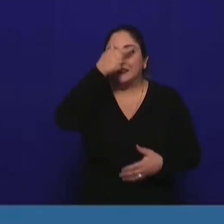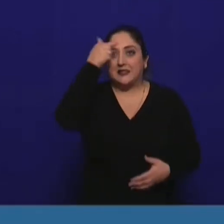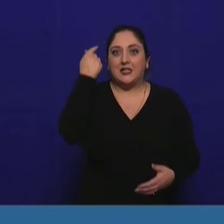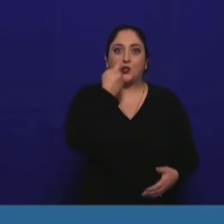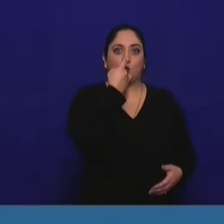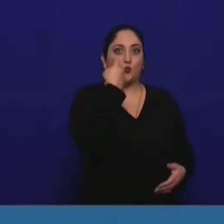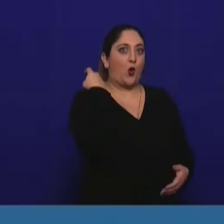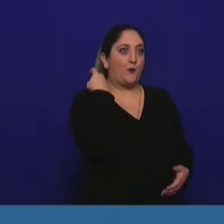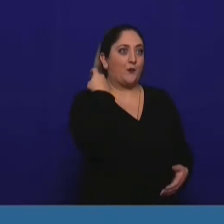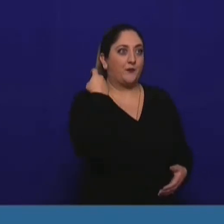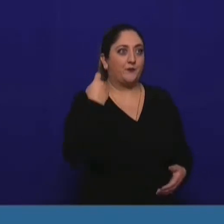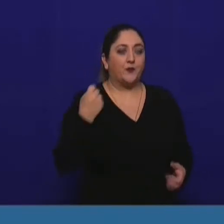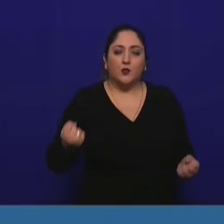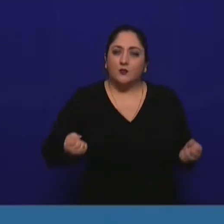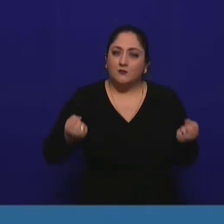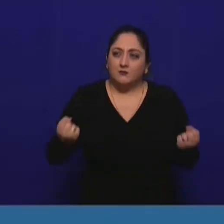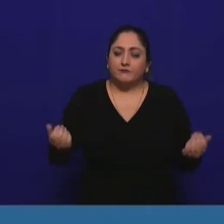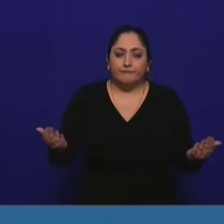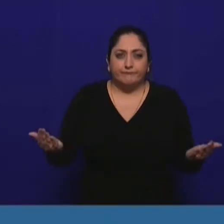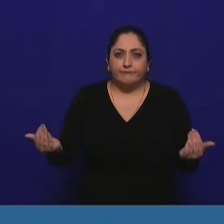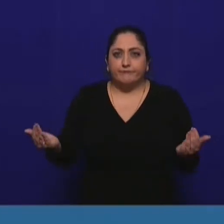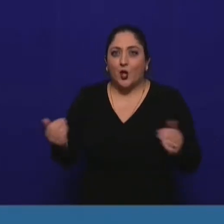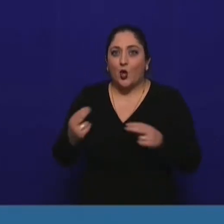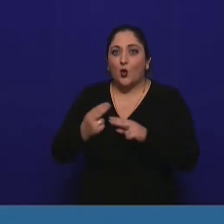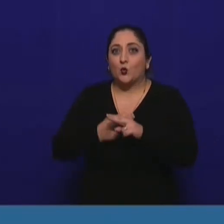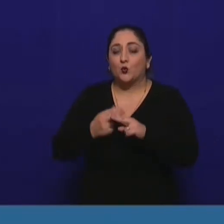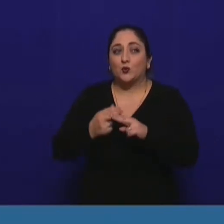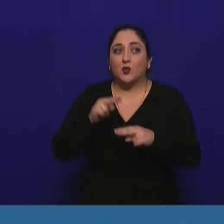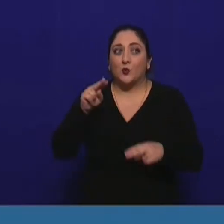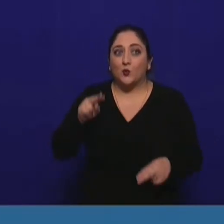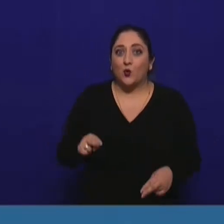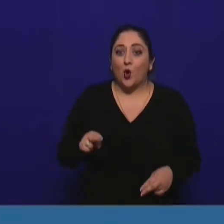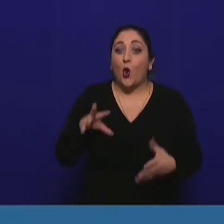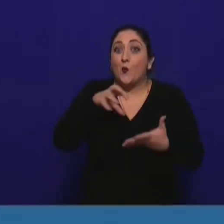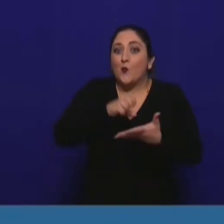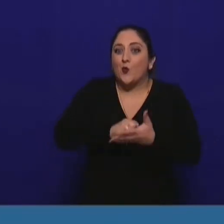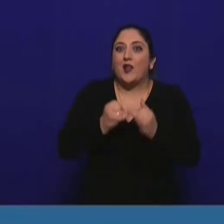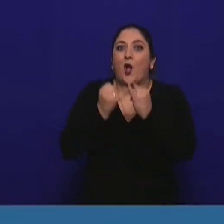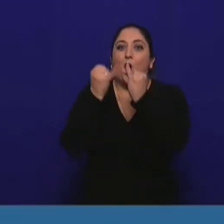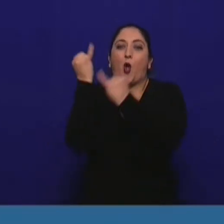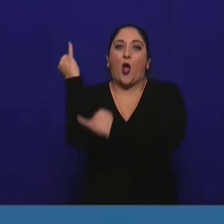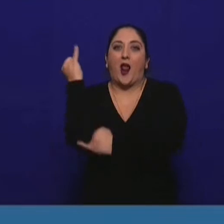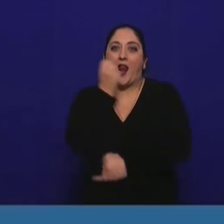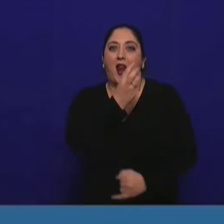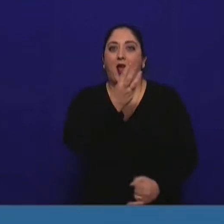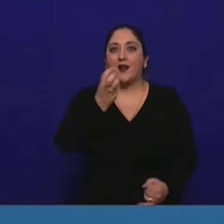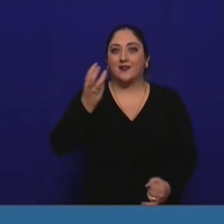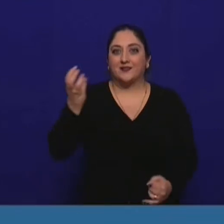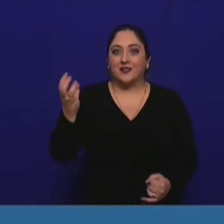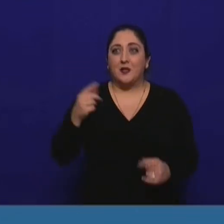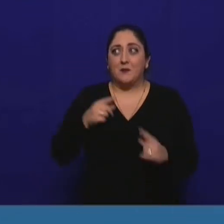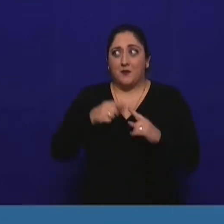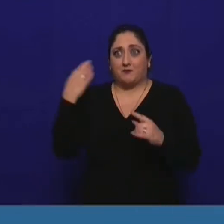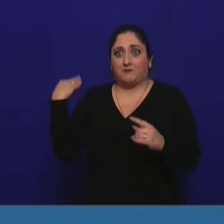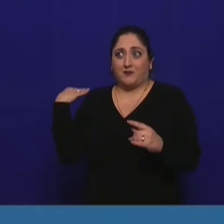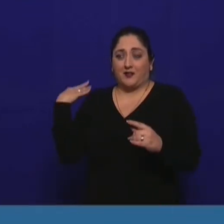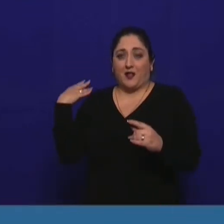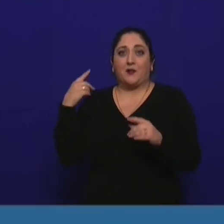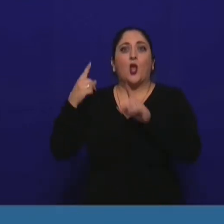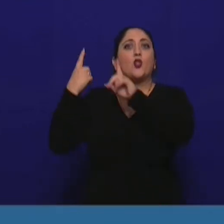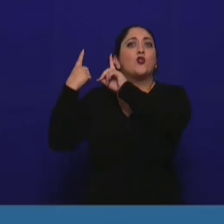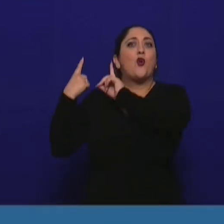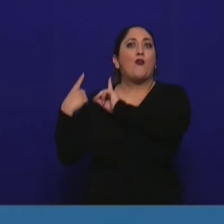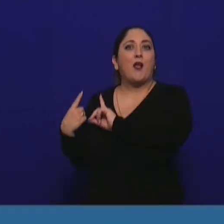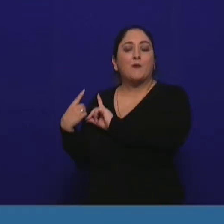swab. Nkoraġġixkom biex tużaw dan il-faċilità ta' booking online, infatti minn meta bdejna minn nofs